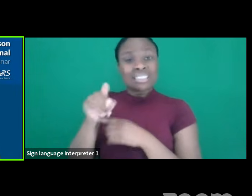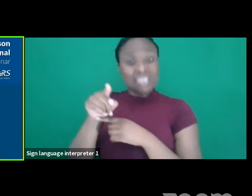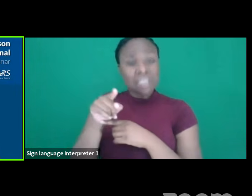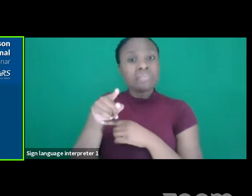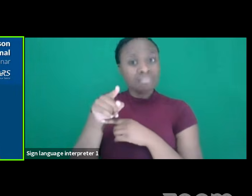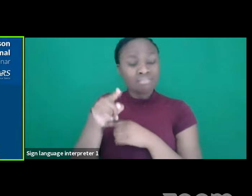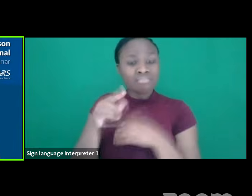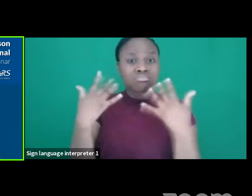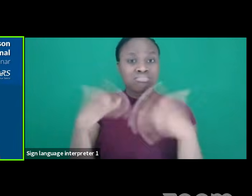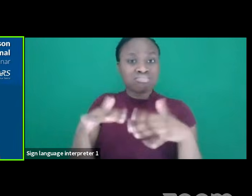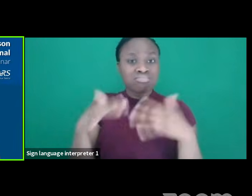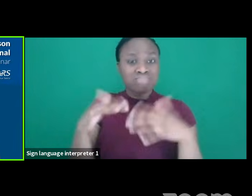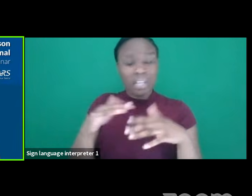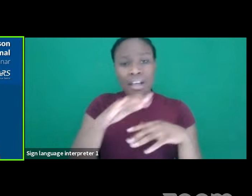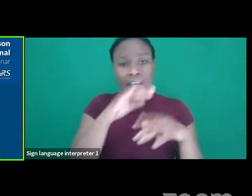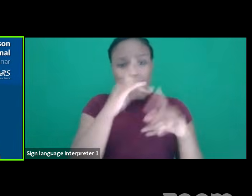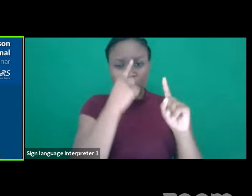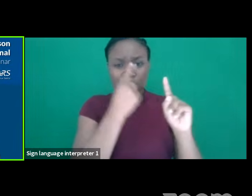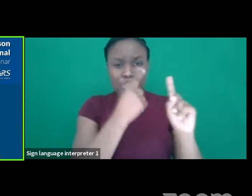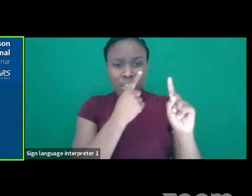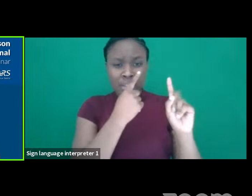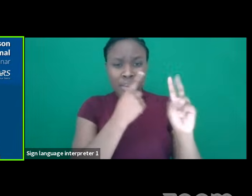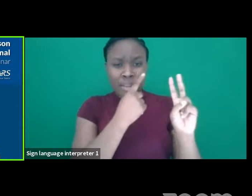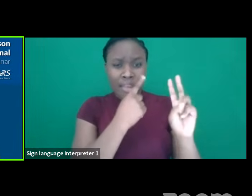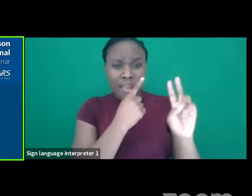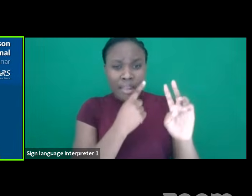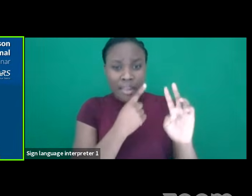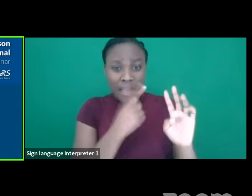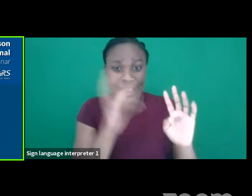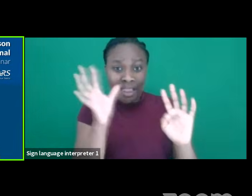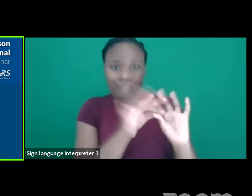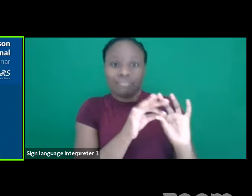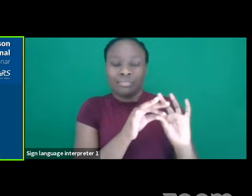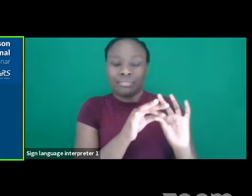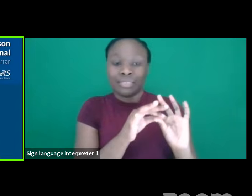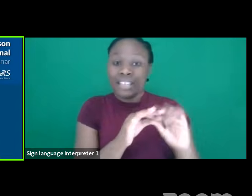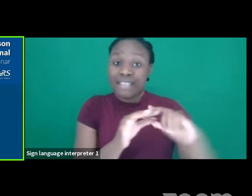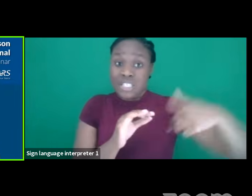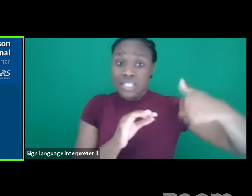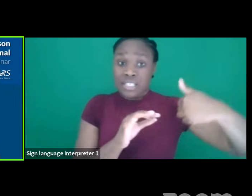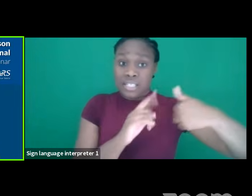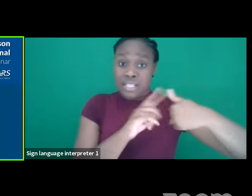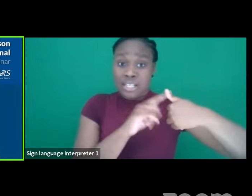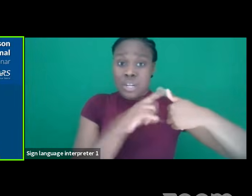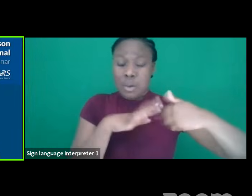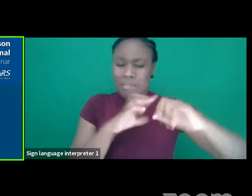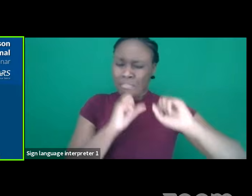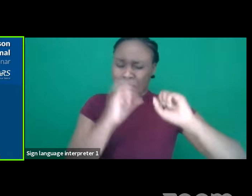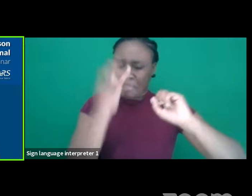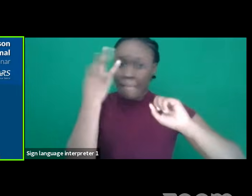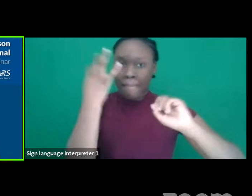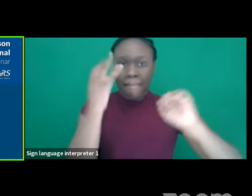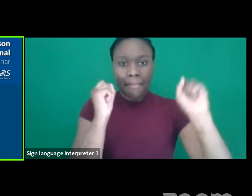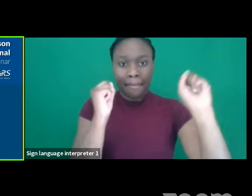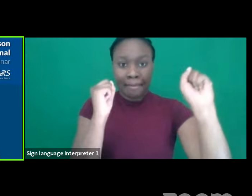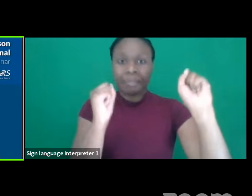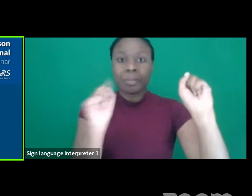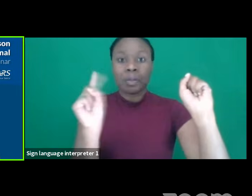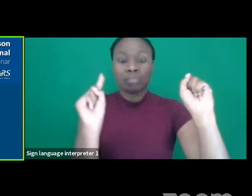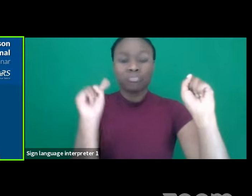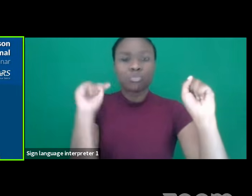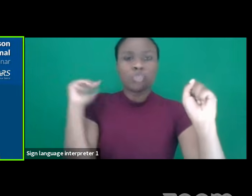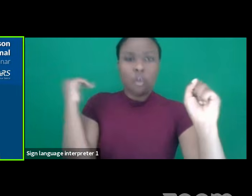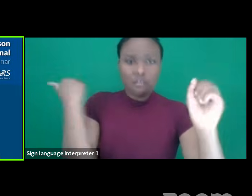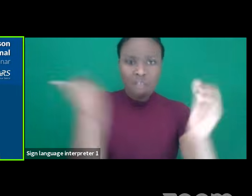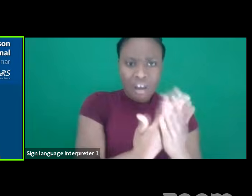key items. The first one that I just want to touch on, and then we move on, is the fact that so far we've paid